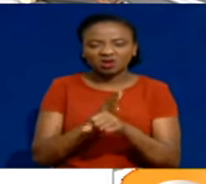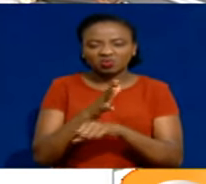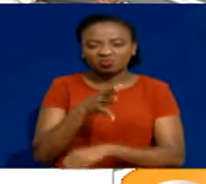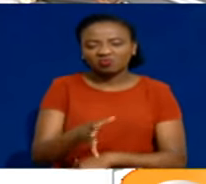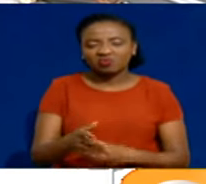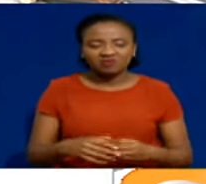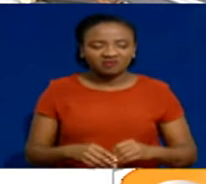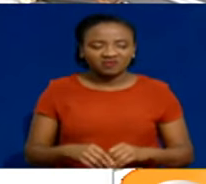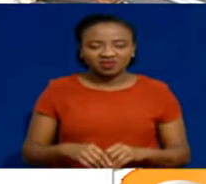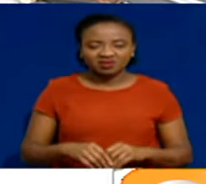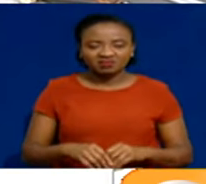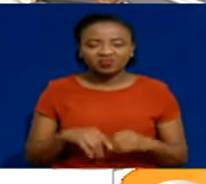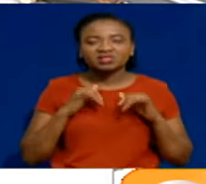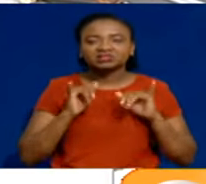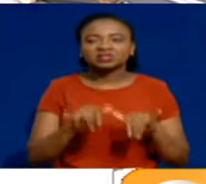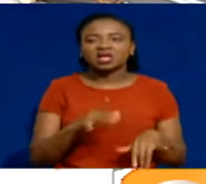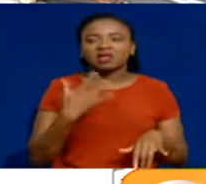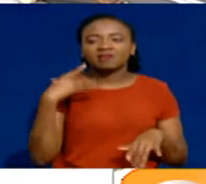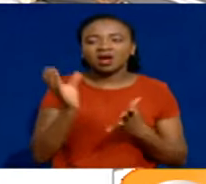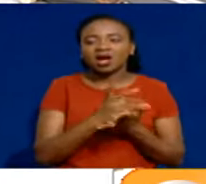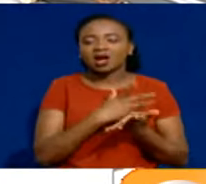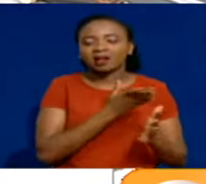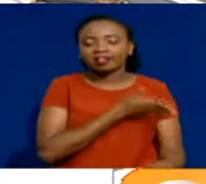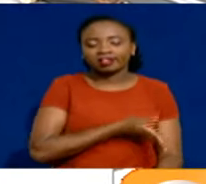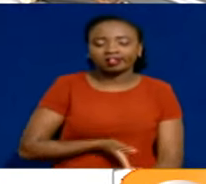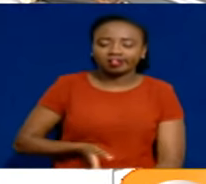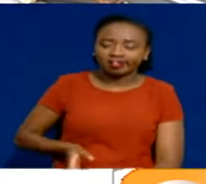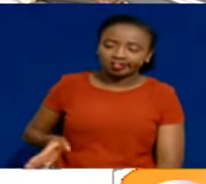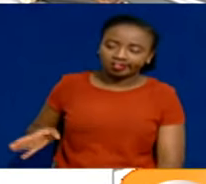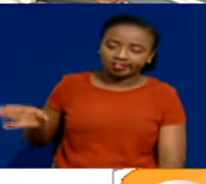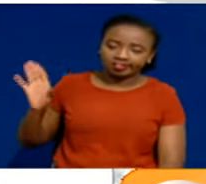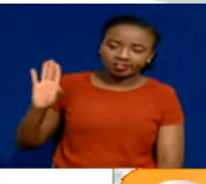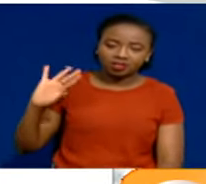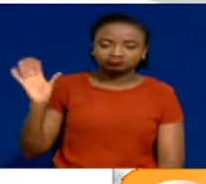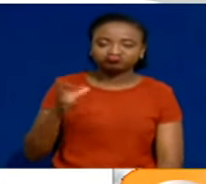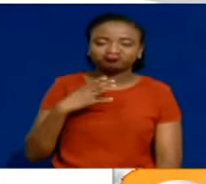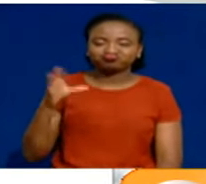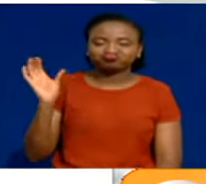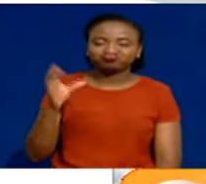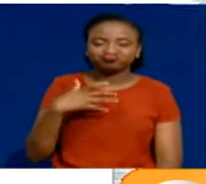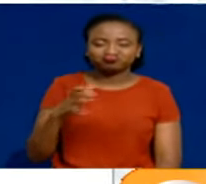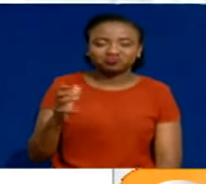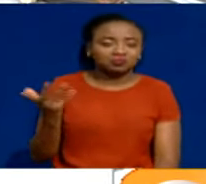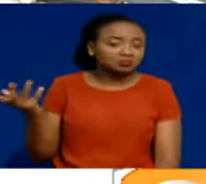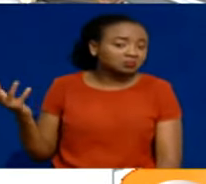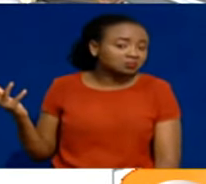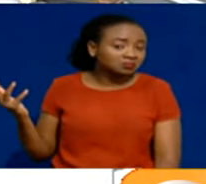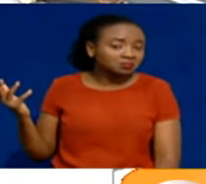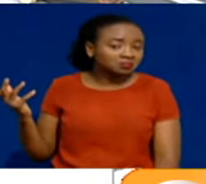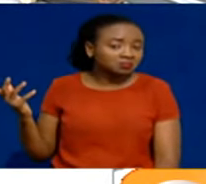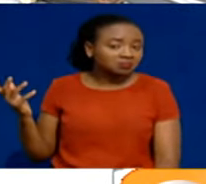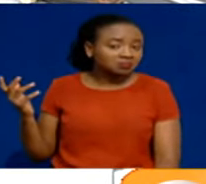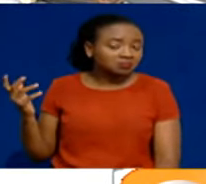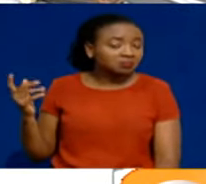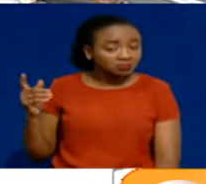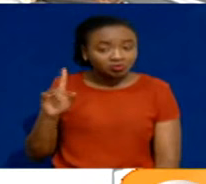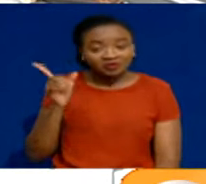How? Staying in the bars too late and overdoing things. This is all over. You have been to New